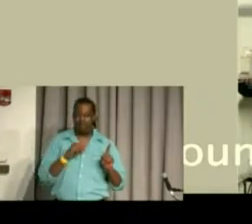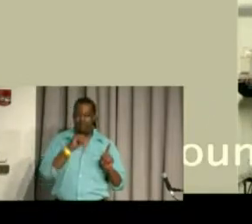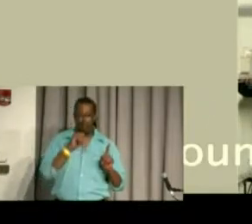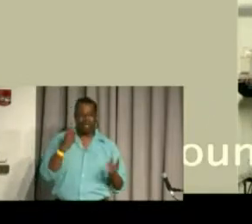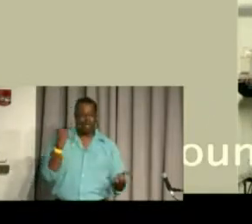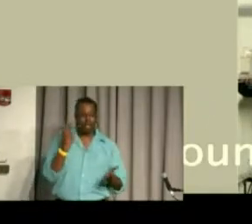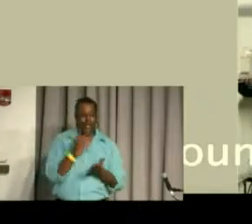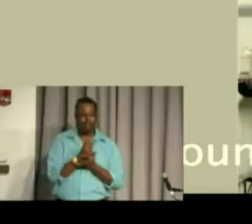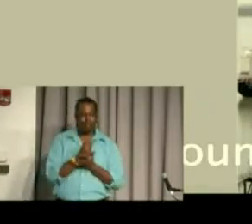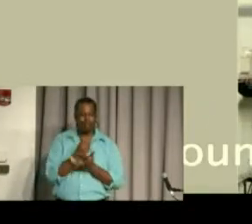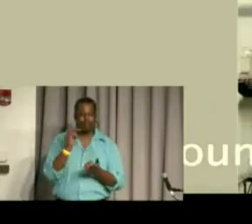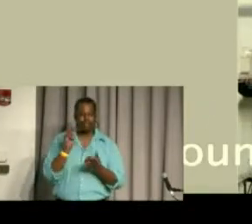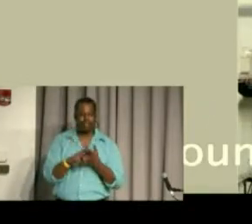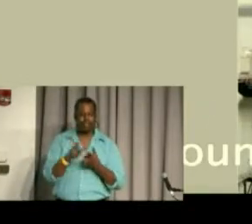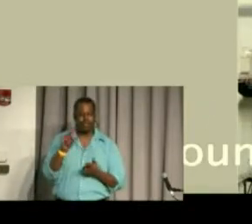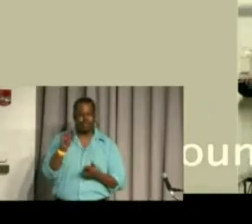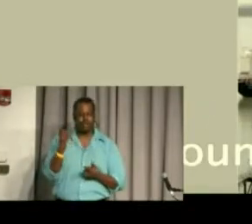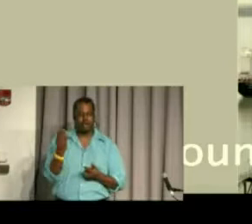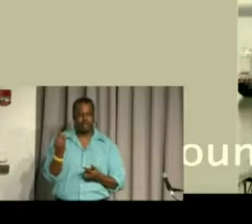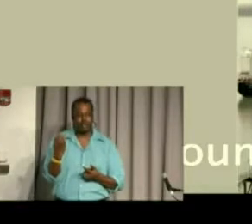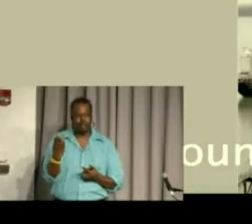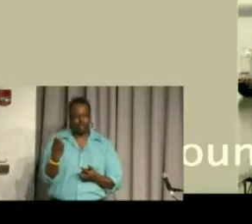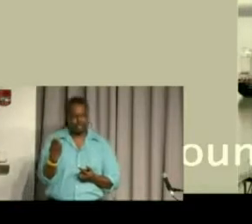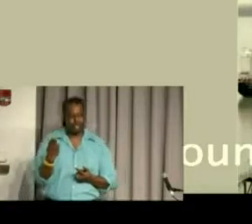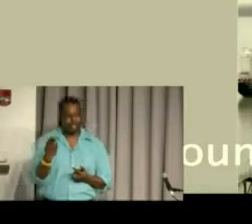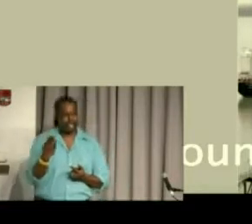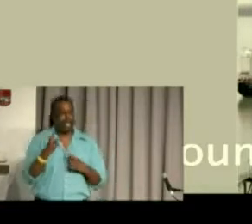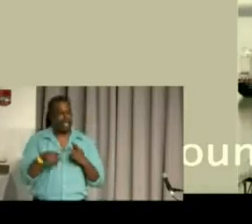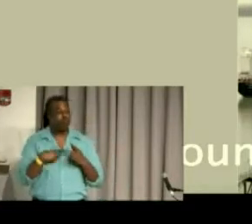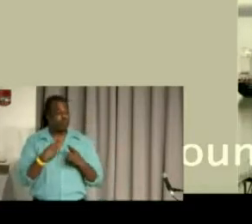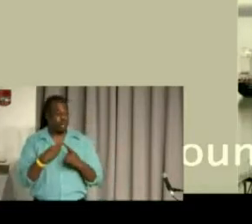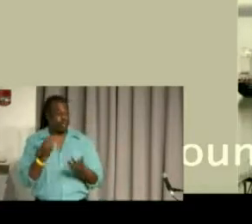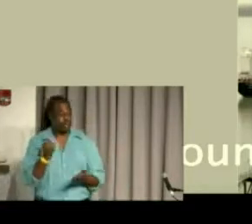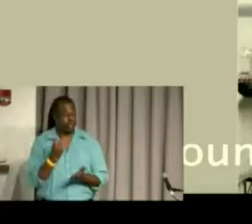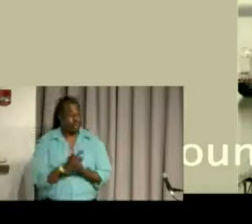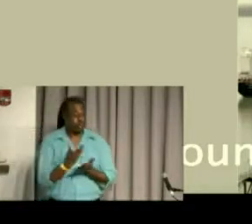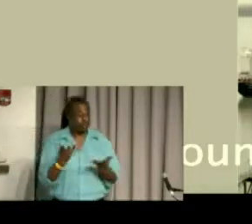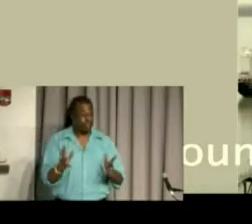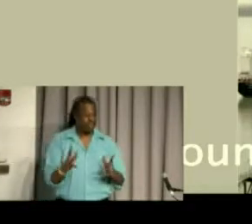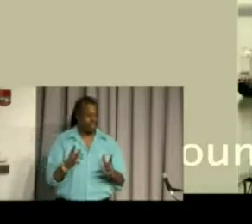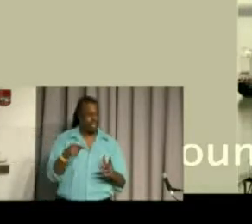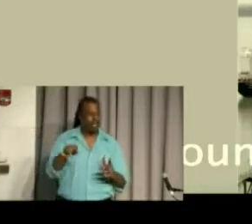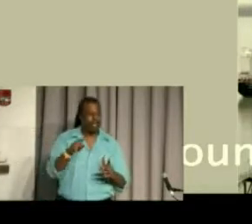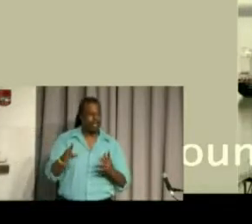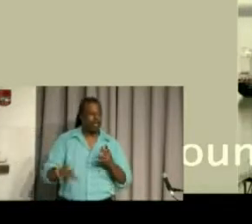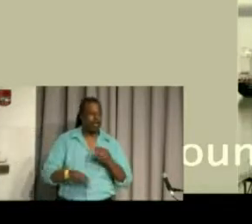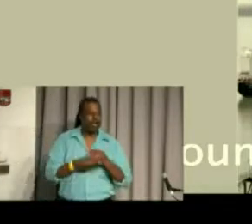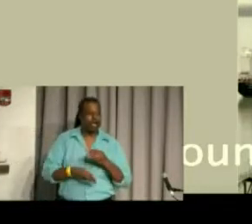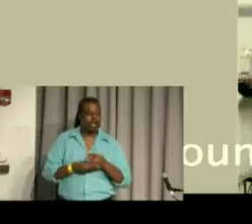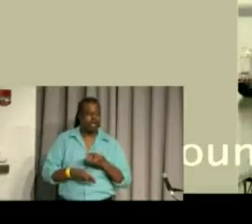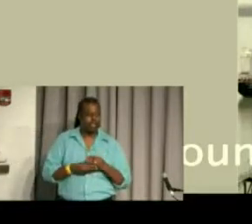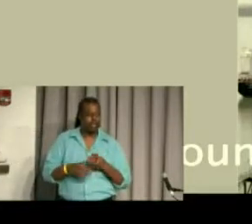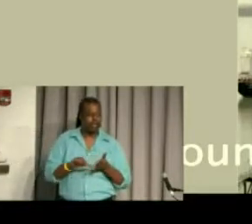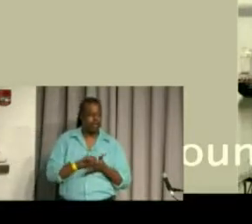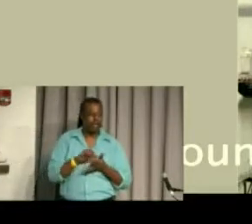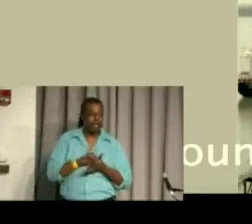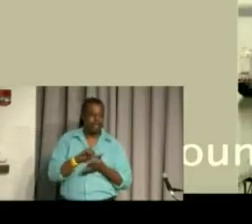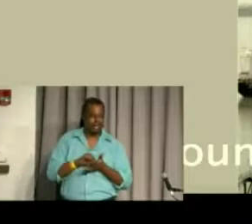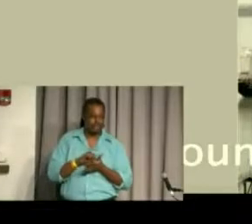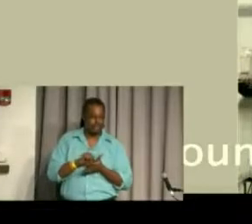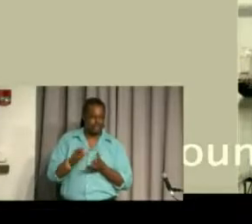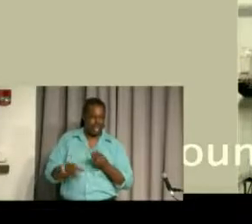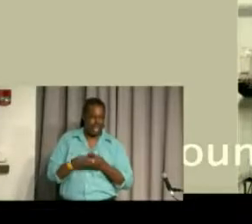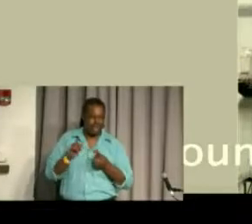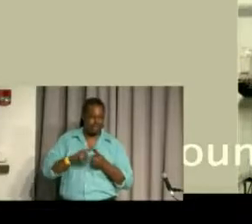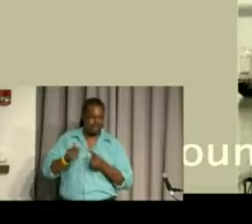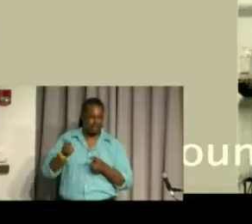approved until 2014. And when it was approved in 2014, there were additional pages added on to the